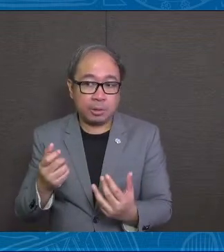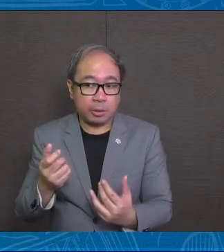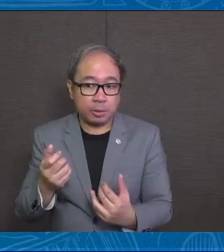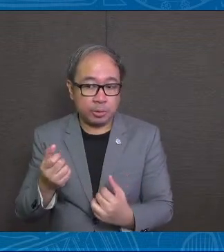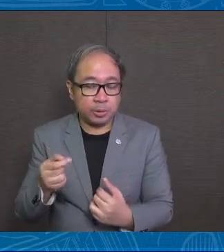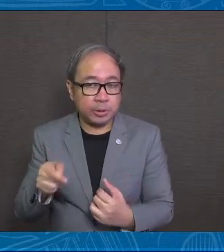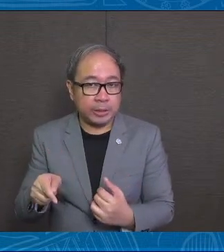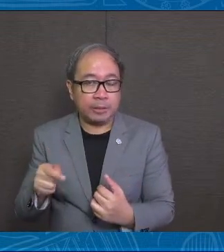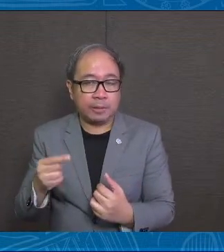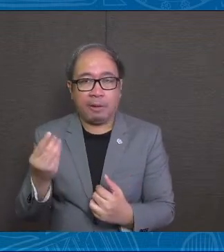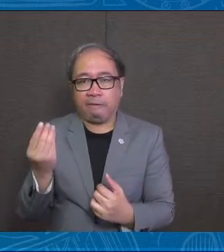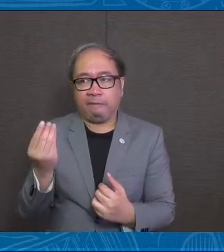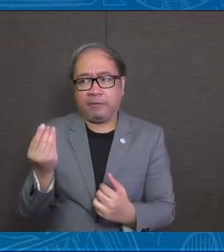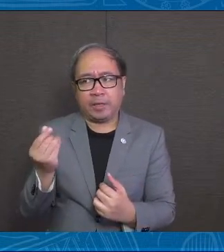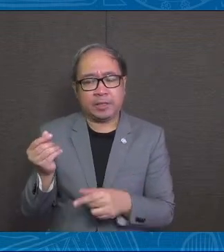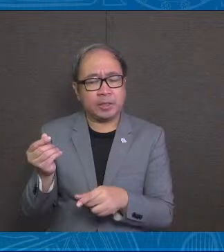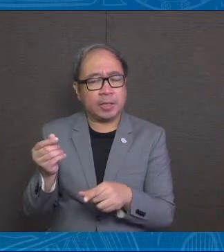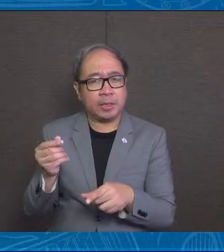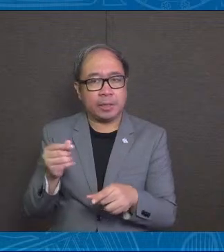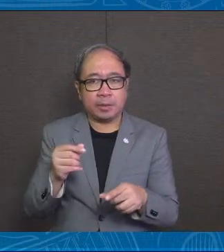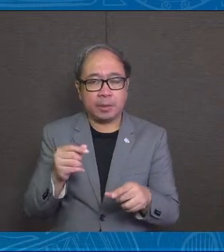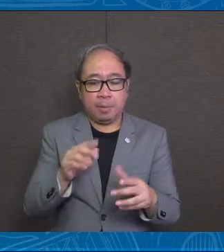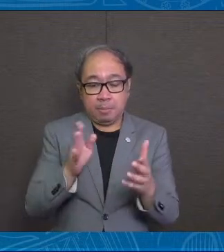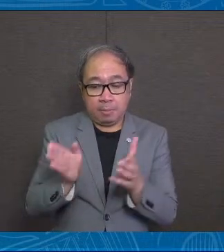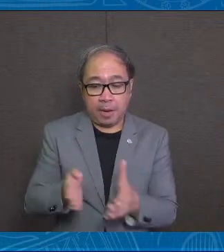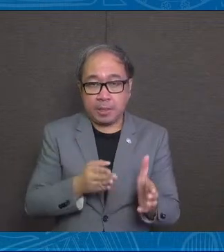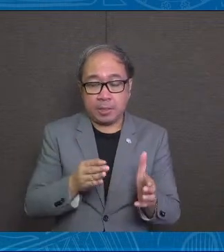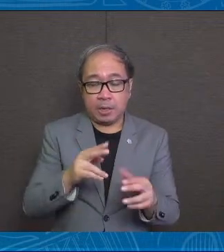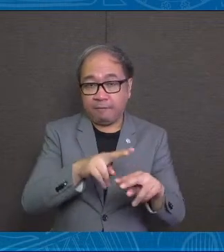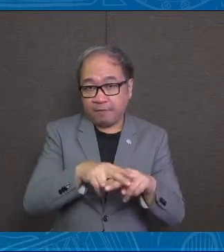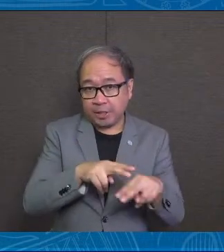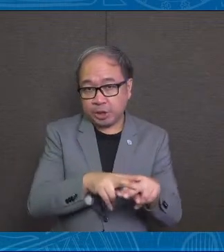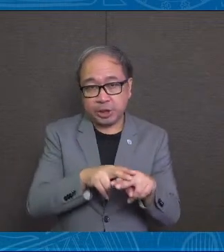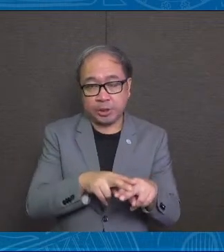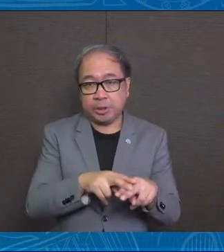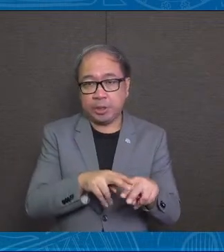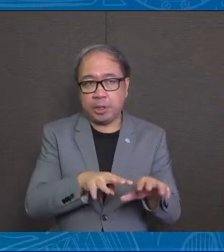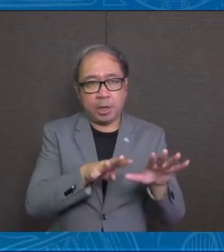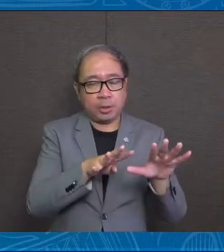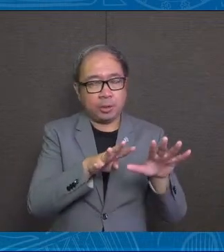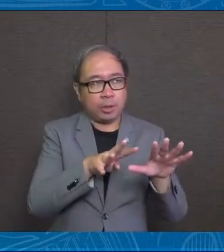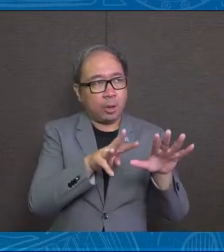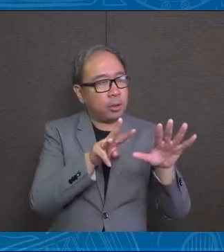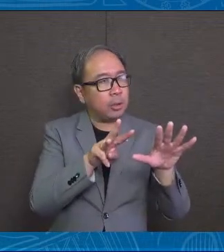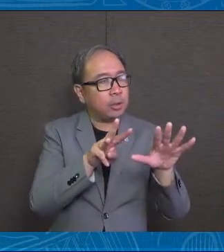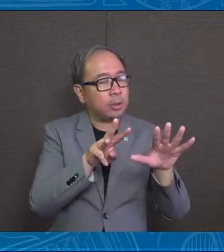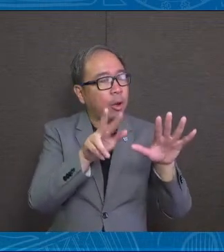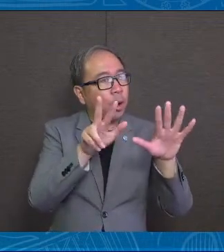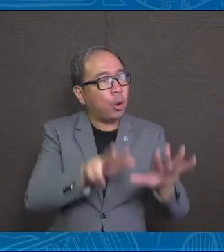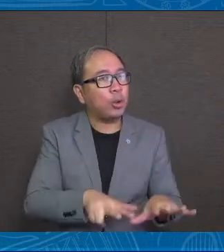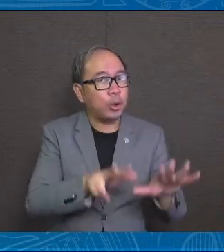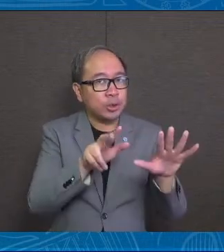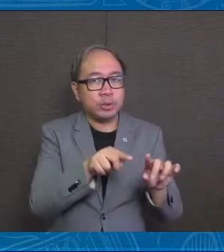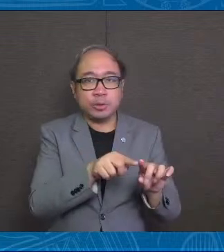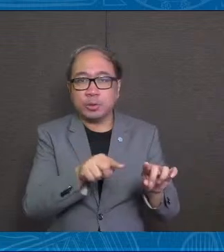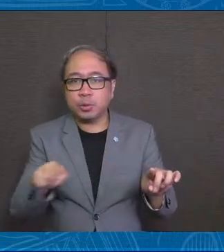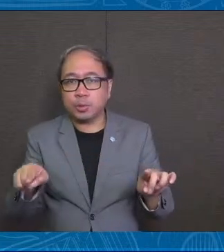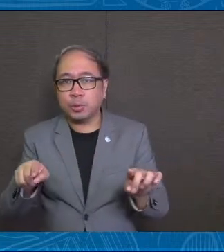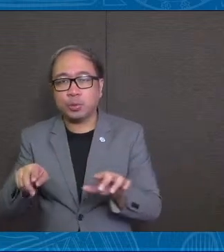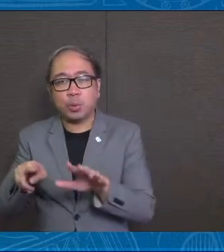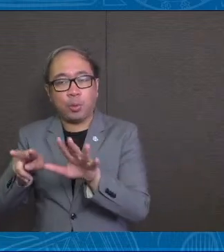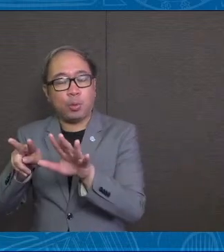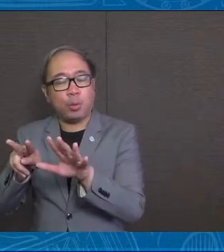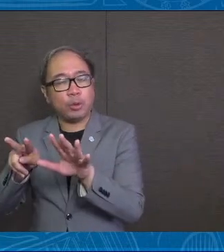Fiji begins from August to July the following year.